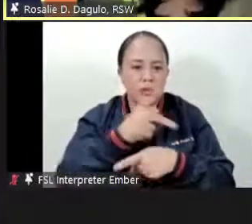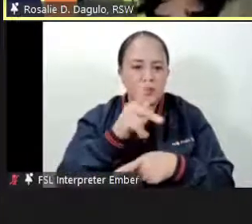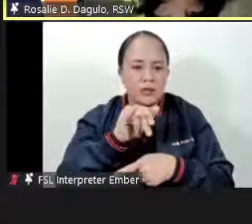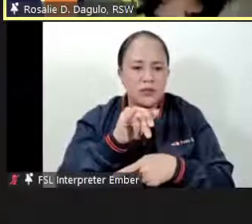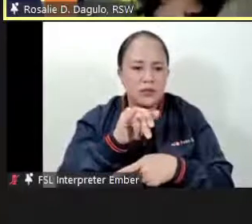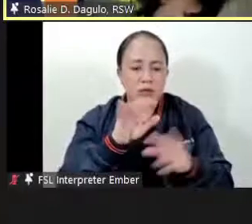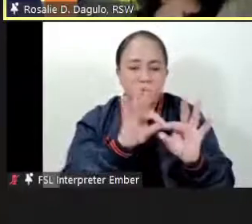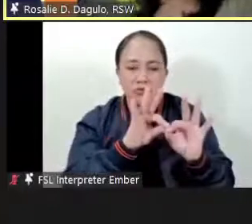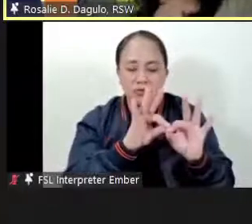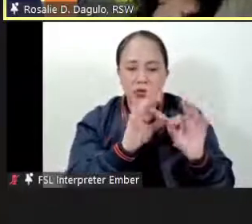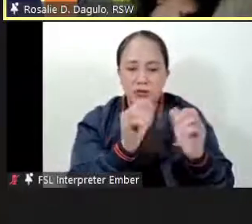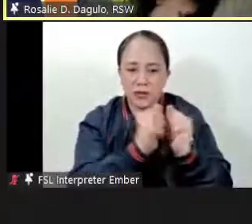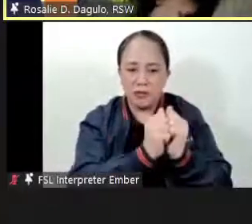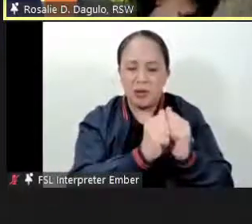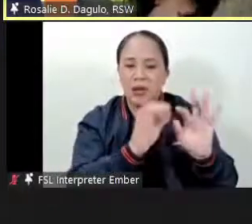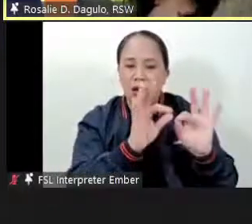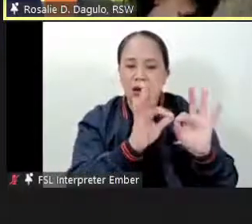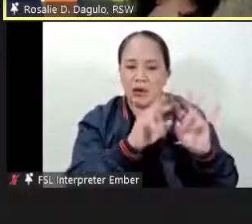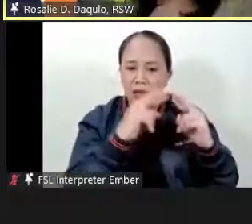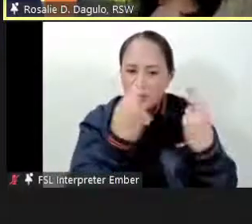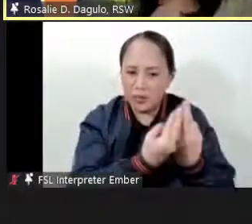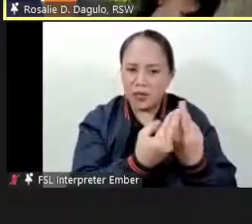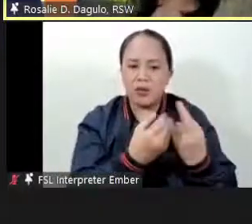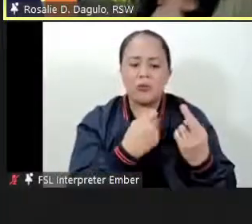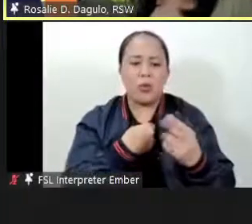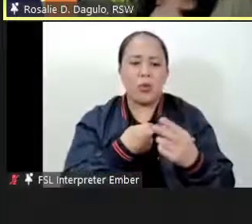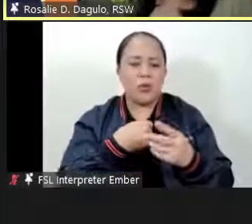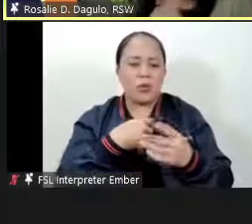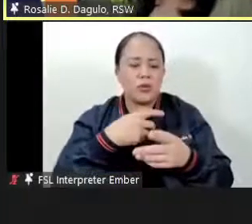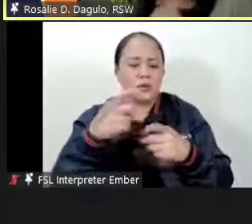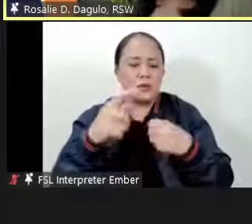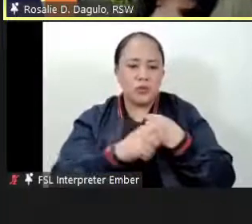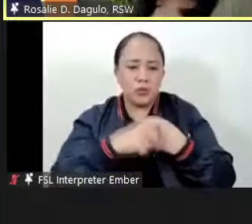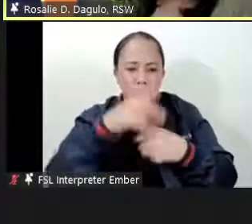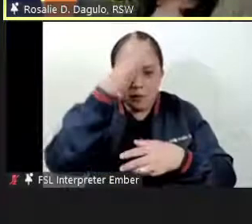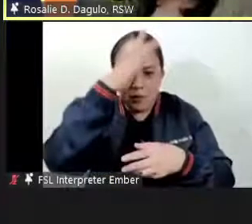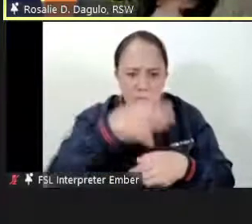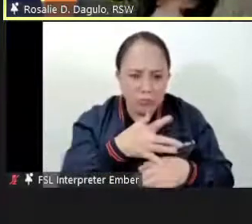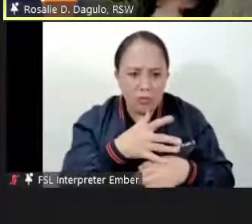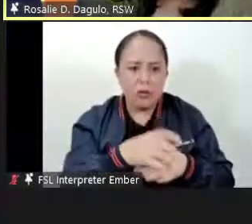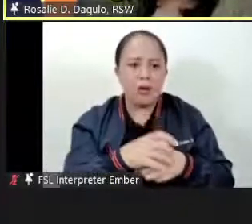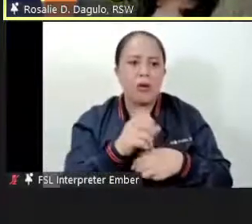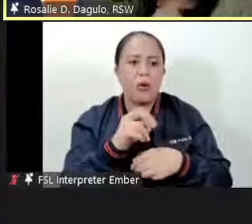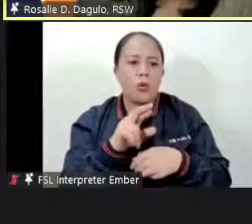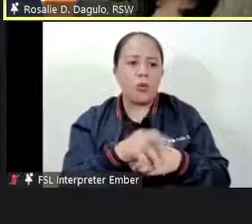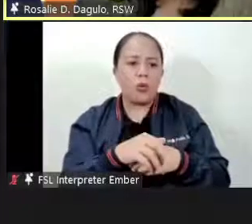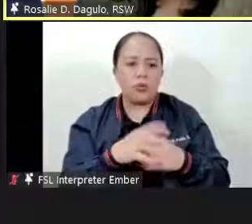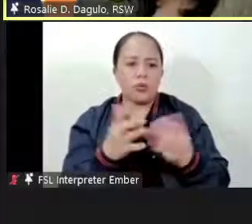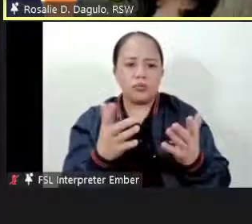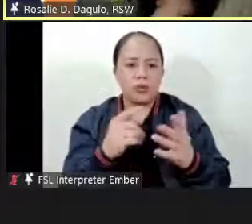So these placement types are temporary in nature. And